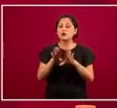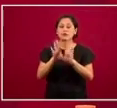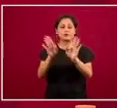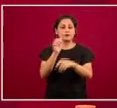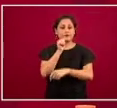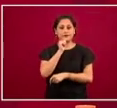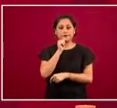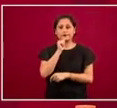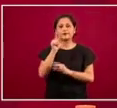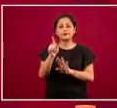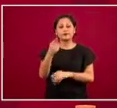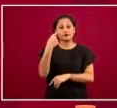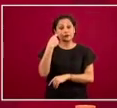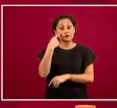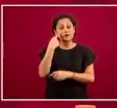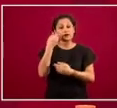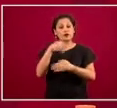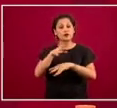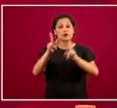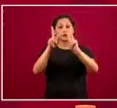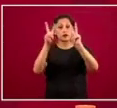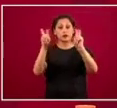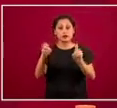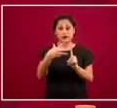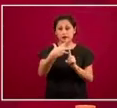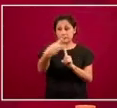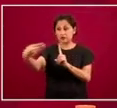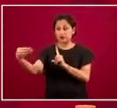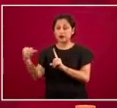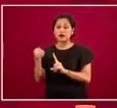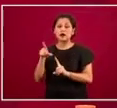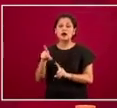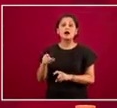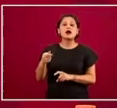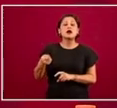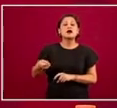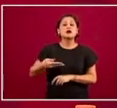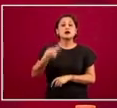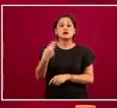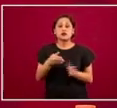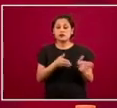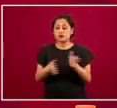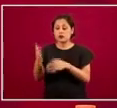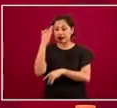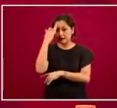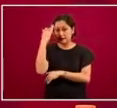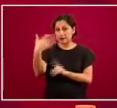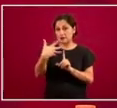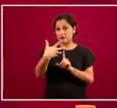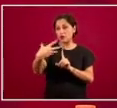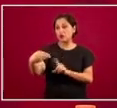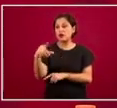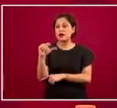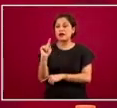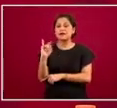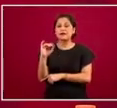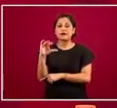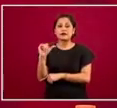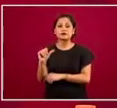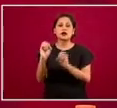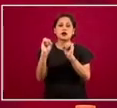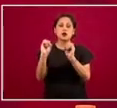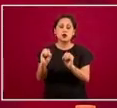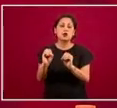related to the virus. One of the important parameters is the incubation period, which is